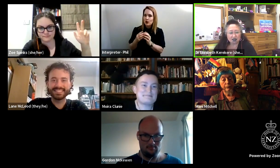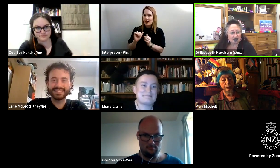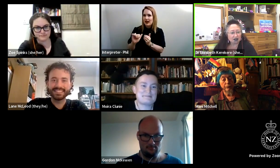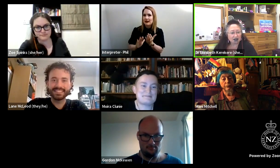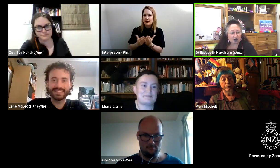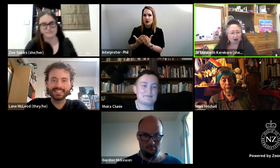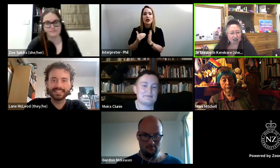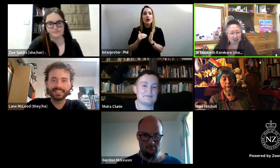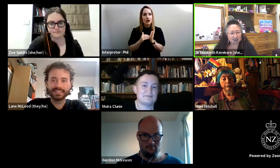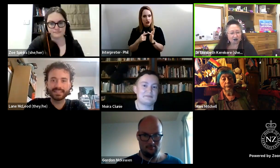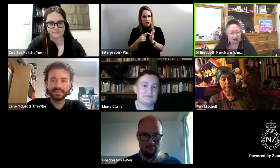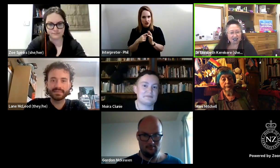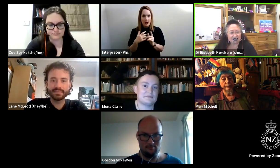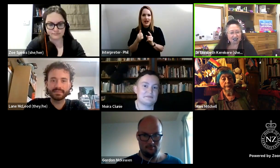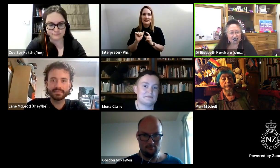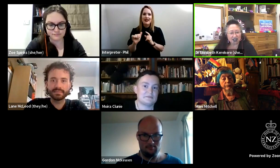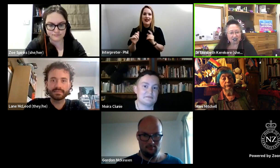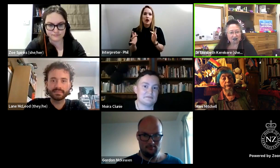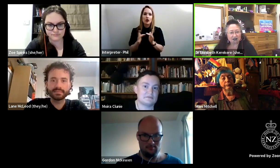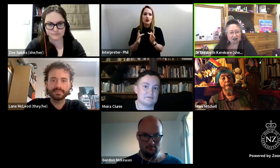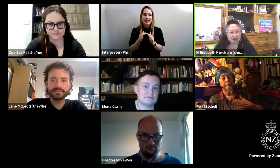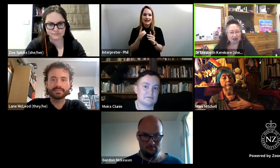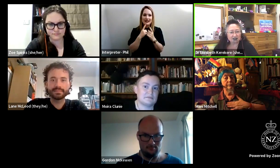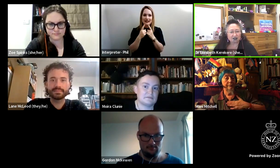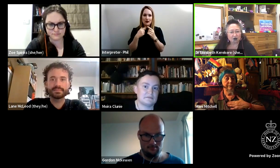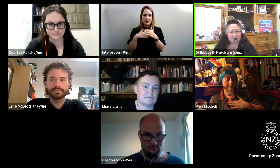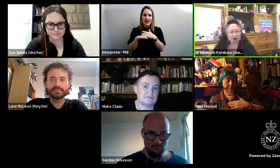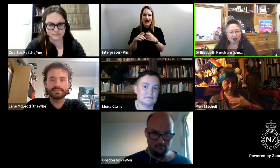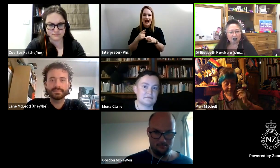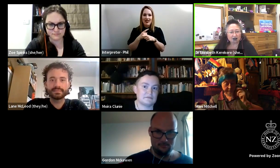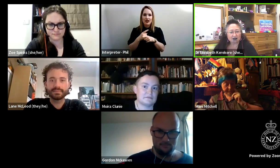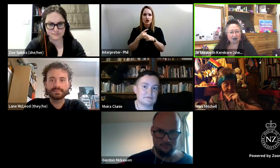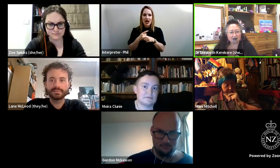put their contact details into the chat. And so